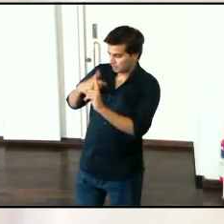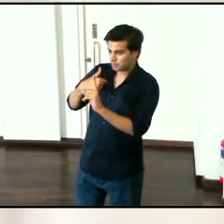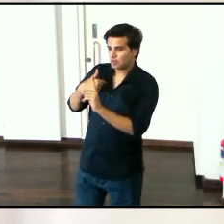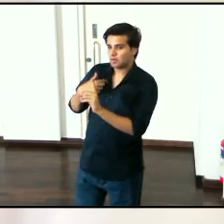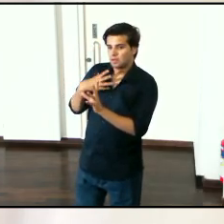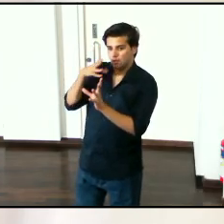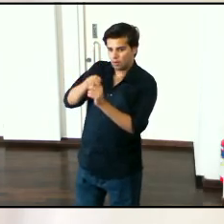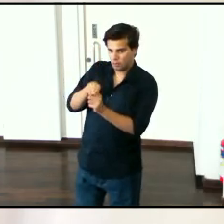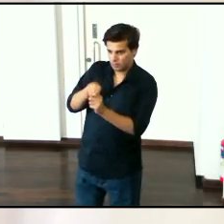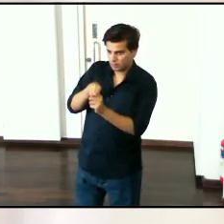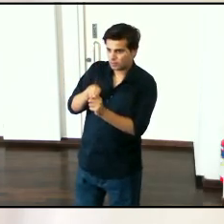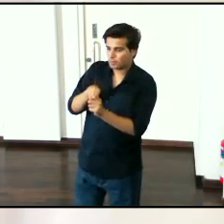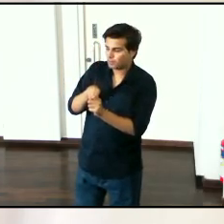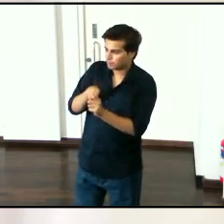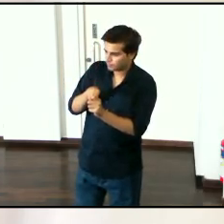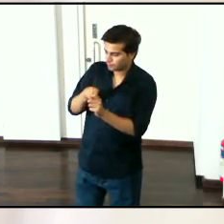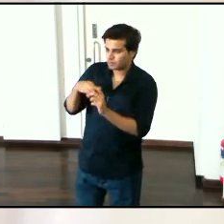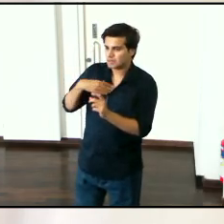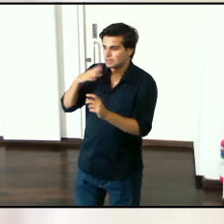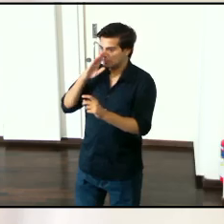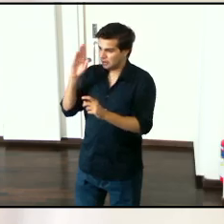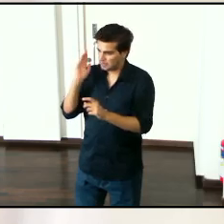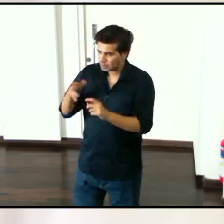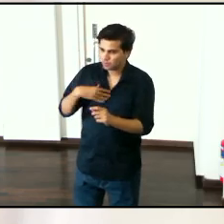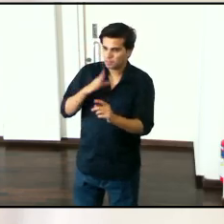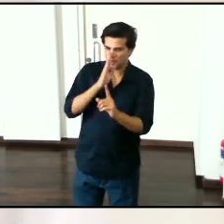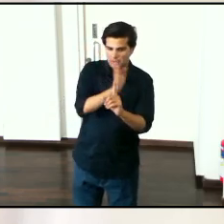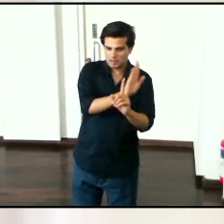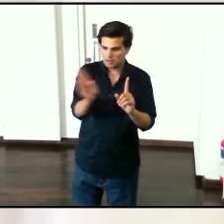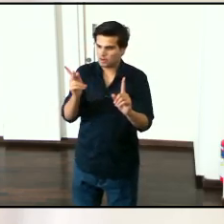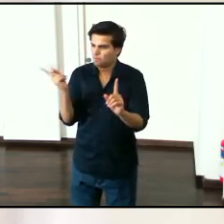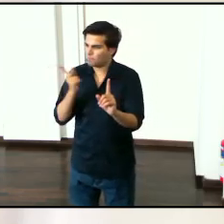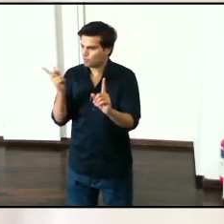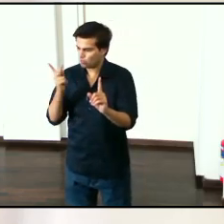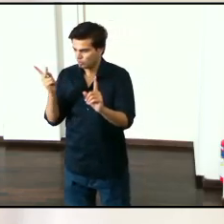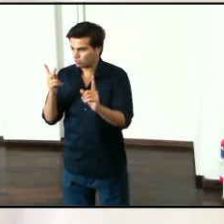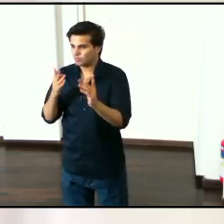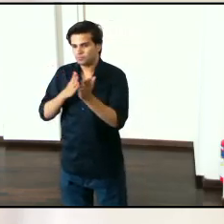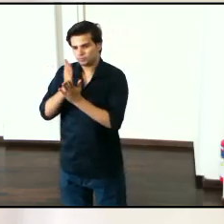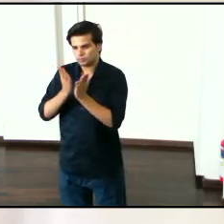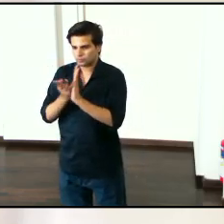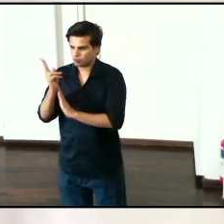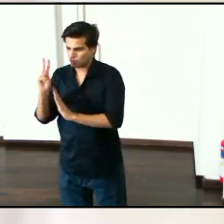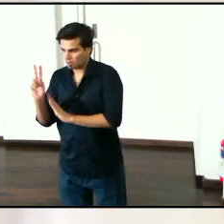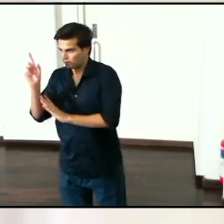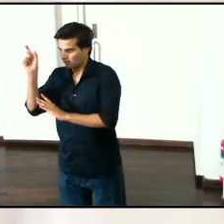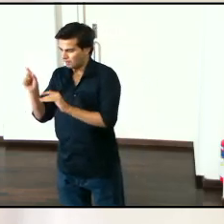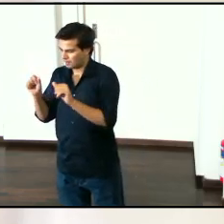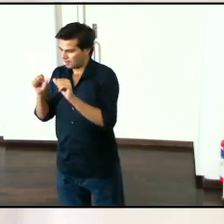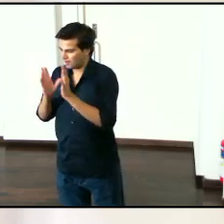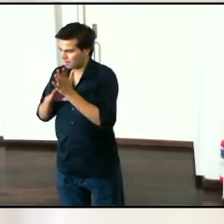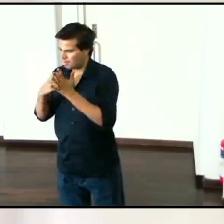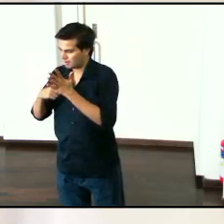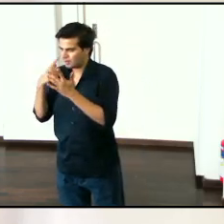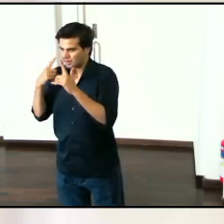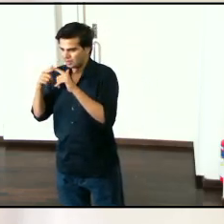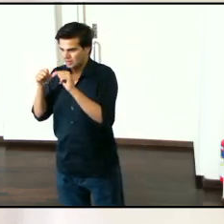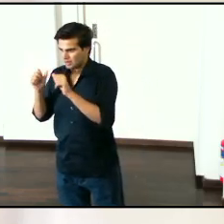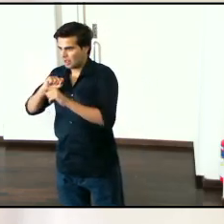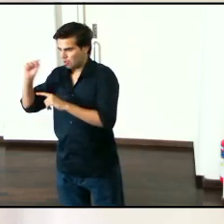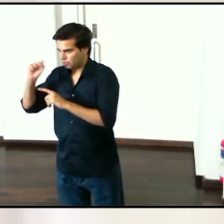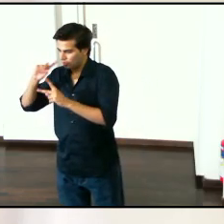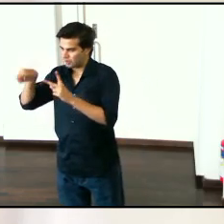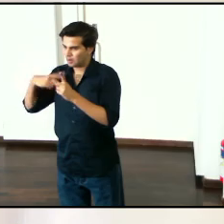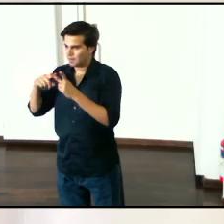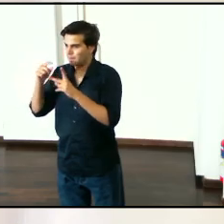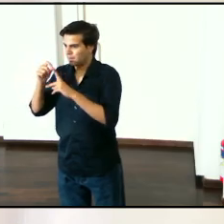involvement in more direct and involved ways have been with anti-communal groups like the Sampradayika Virodhi Andolan and the People's Movement